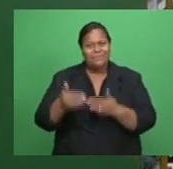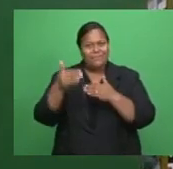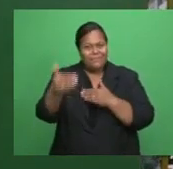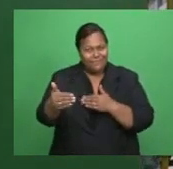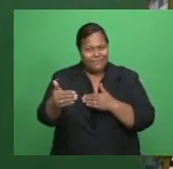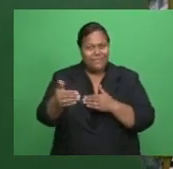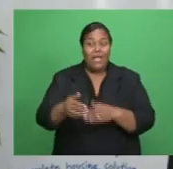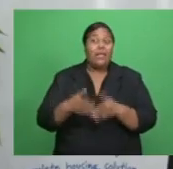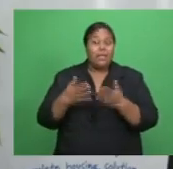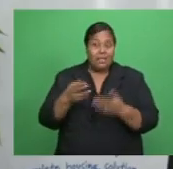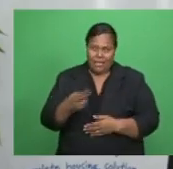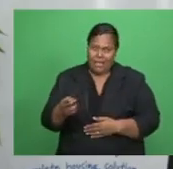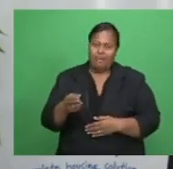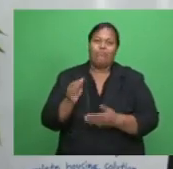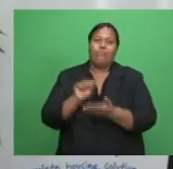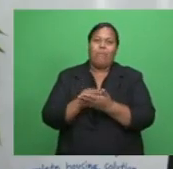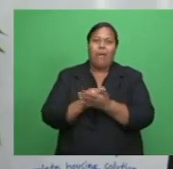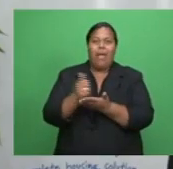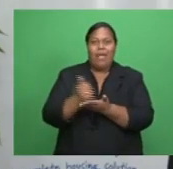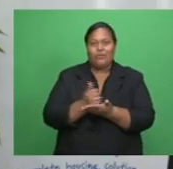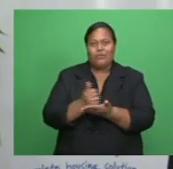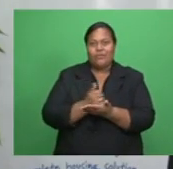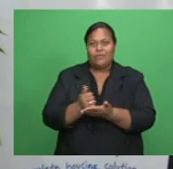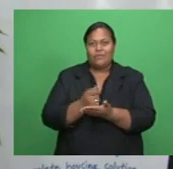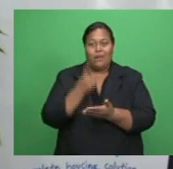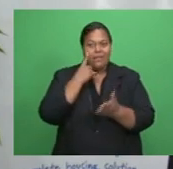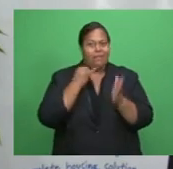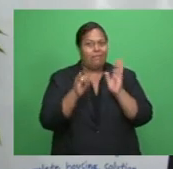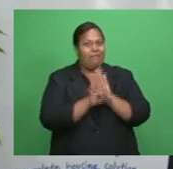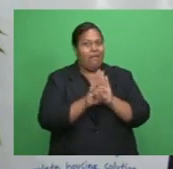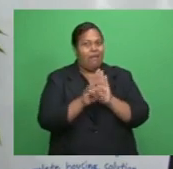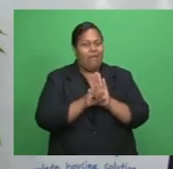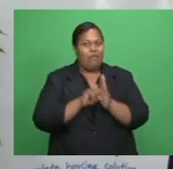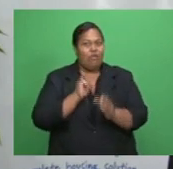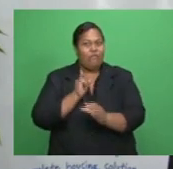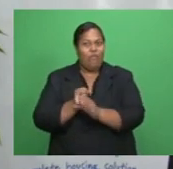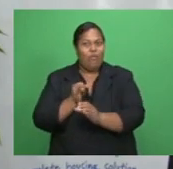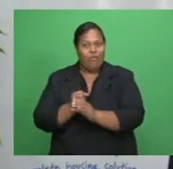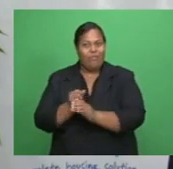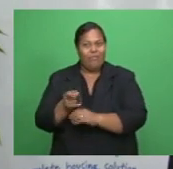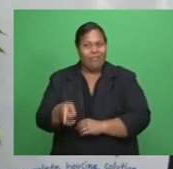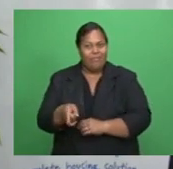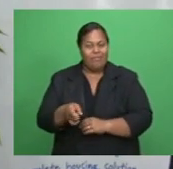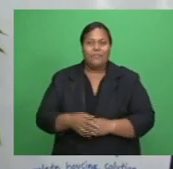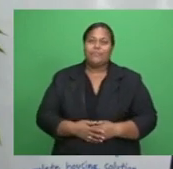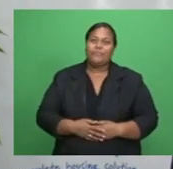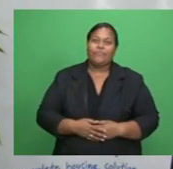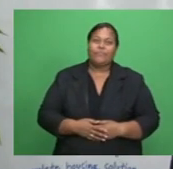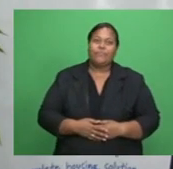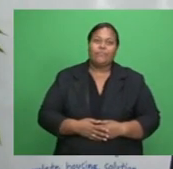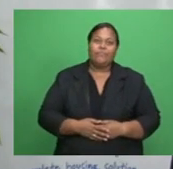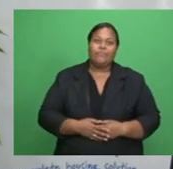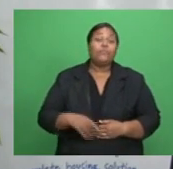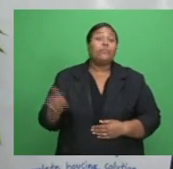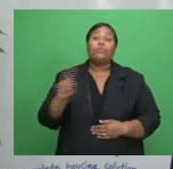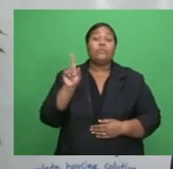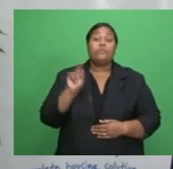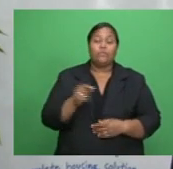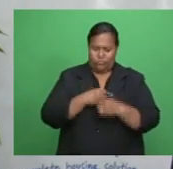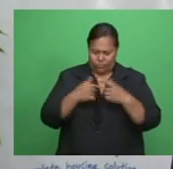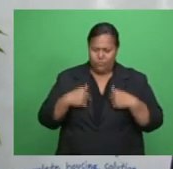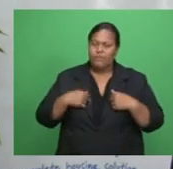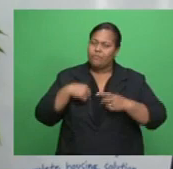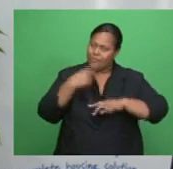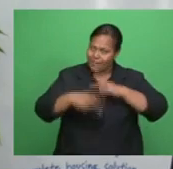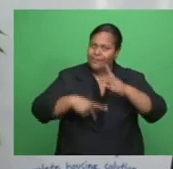on the findings. What we will do is that we we will go through the process as